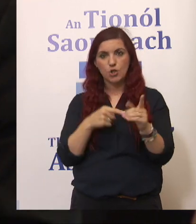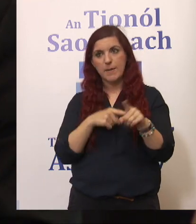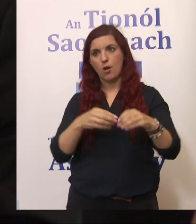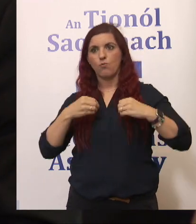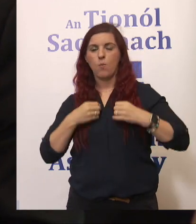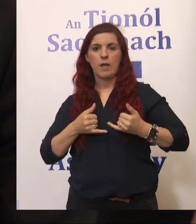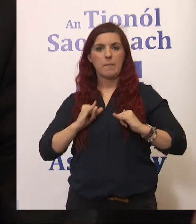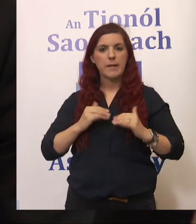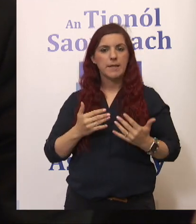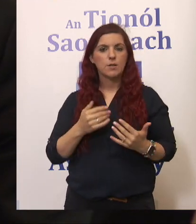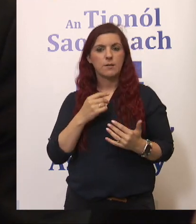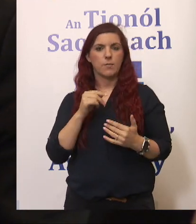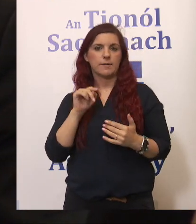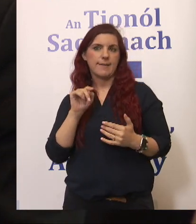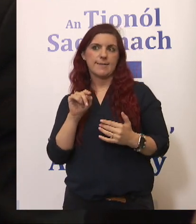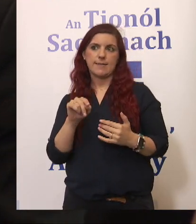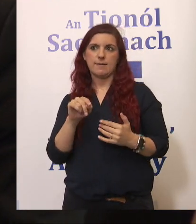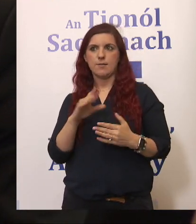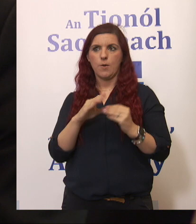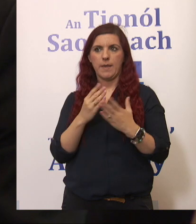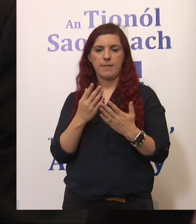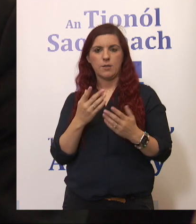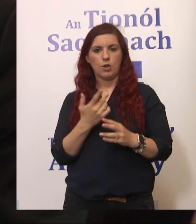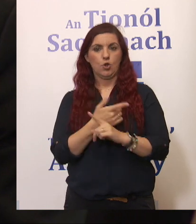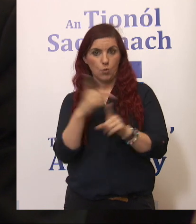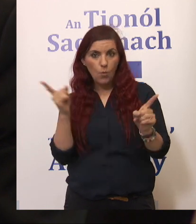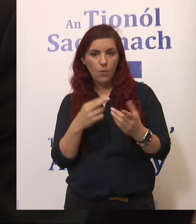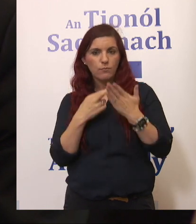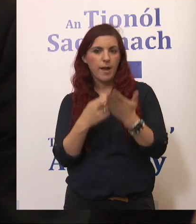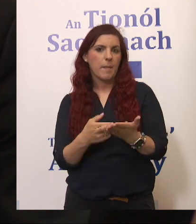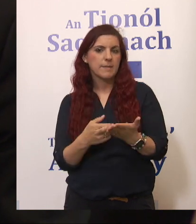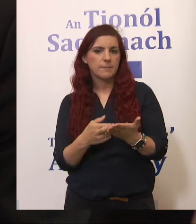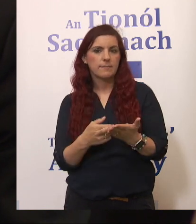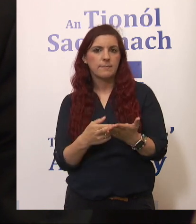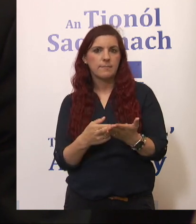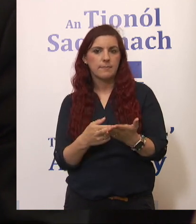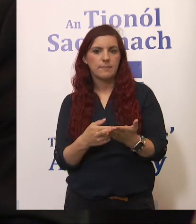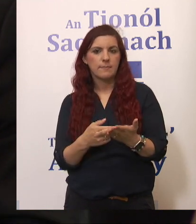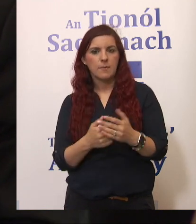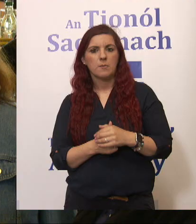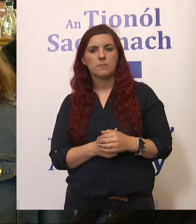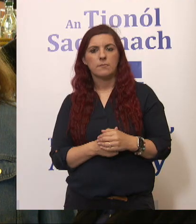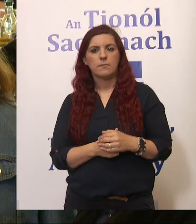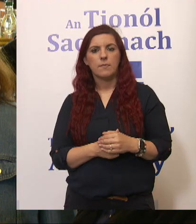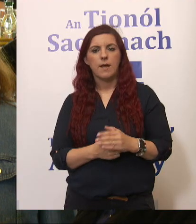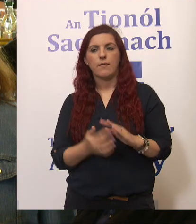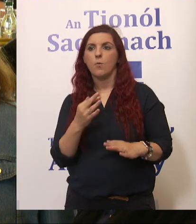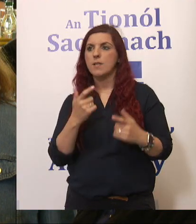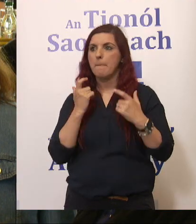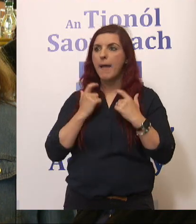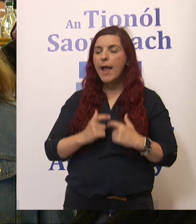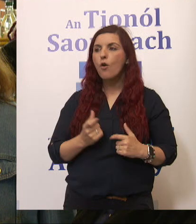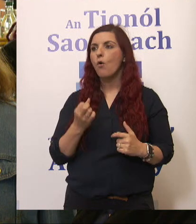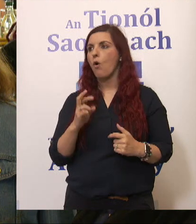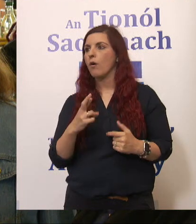So, ultimately, again, that would be, you would think that that's a decision for elected office holders to take, including if it was a mayoral